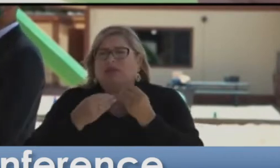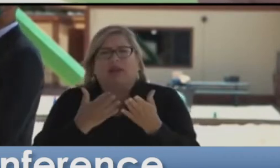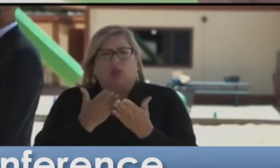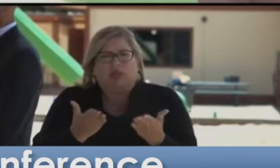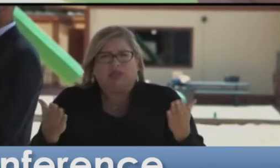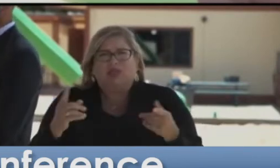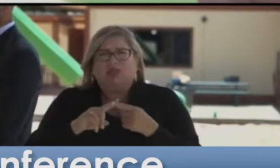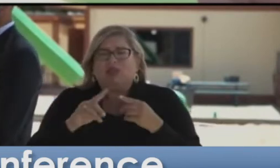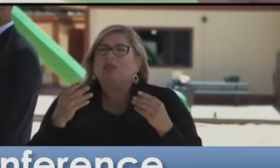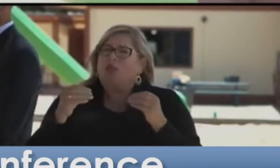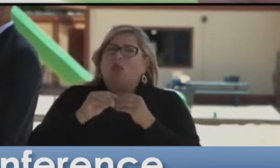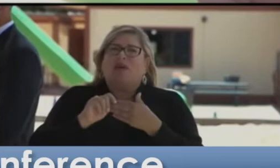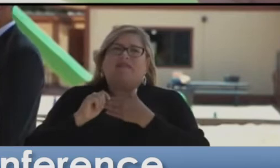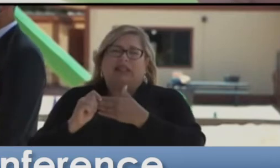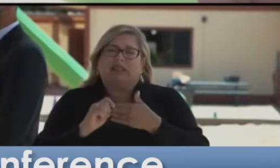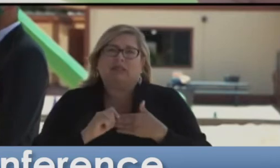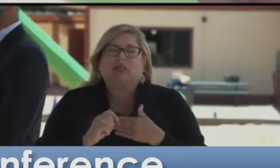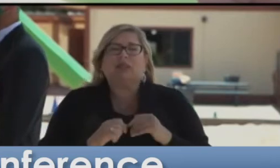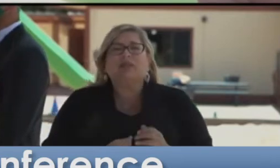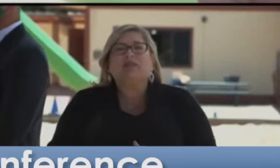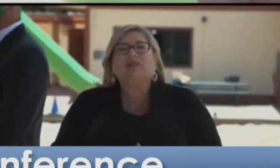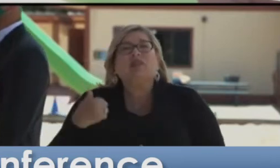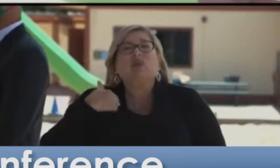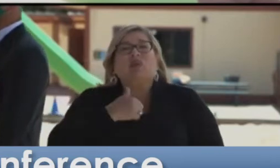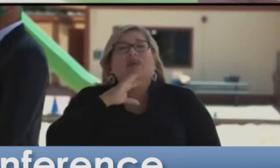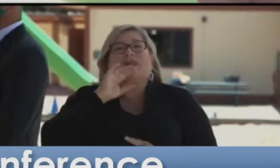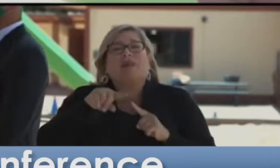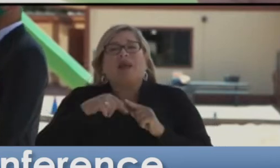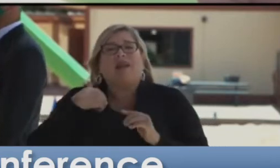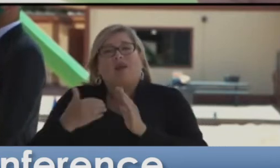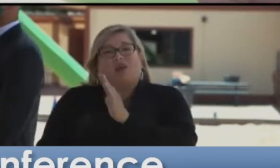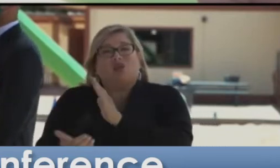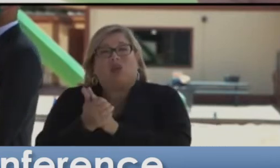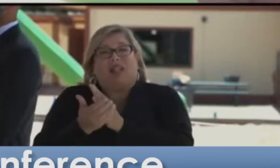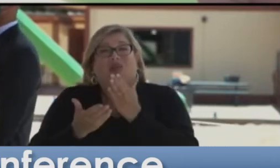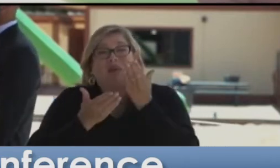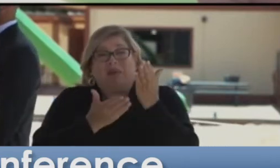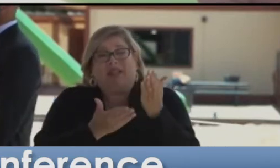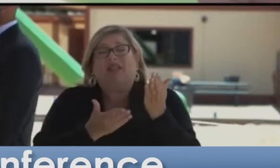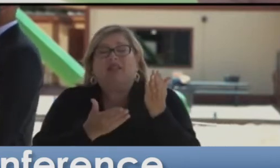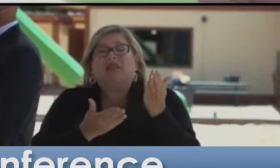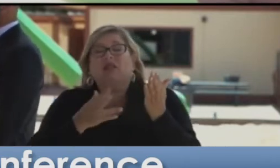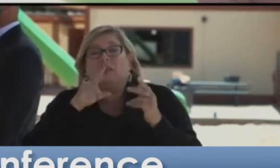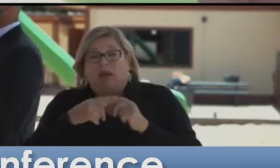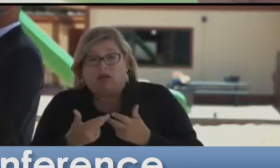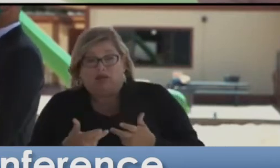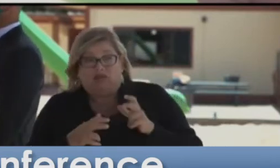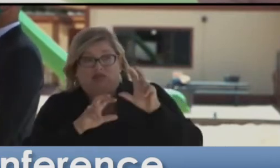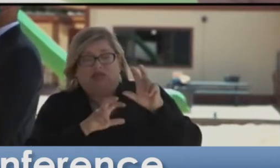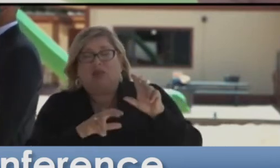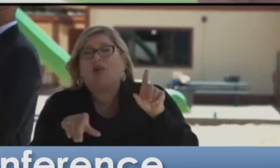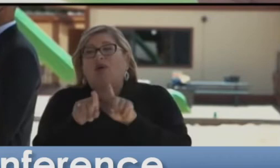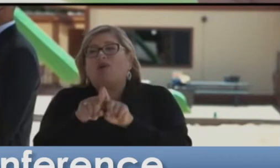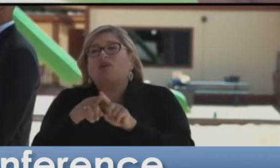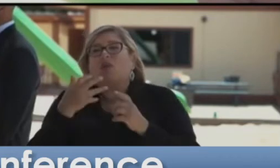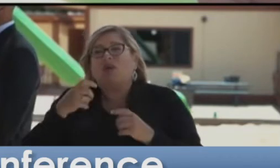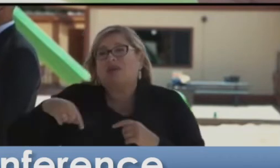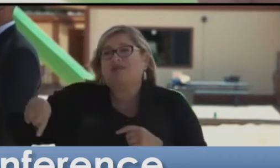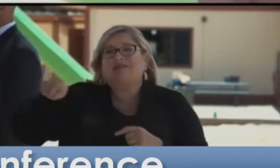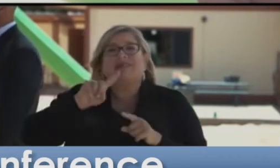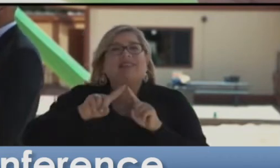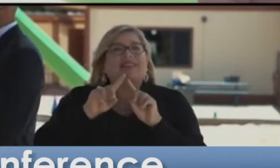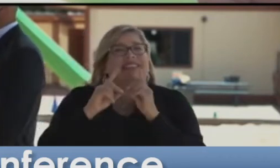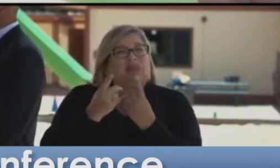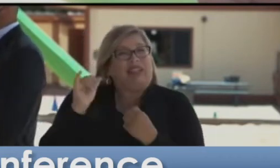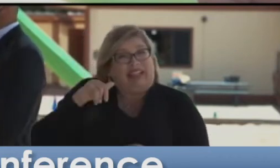we're allowing, in the language we refer to as our trailer bill, as well as the resources we're putting up to provide districts like this